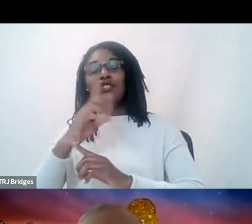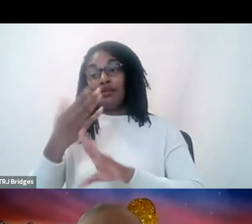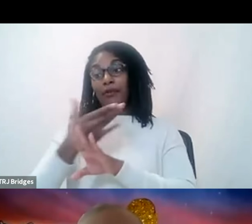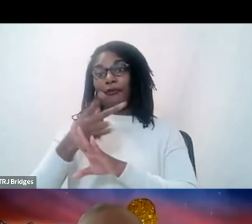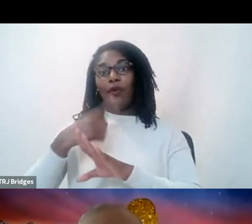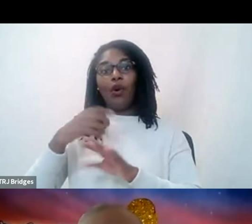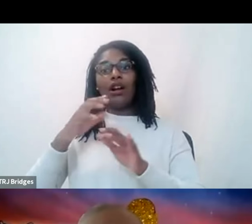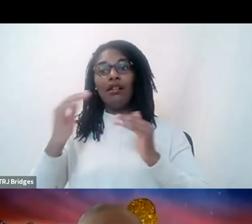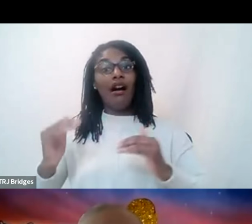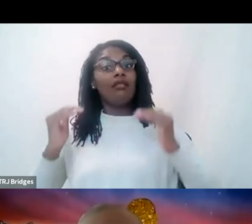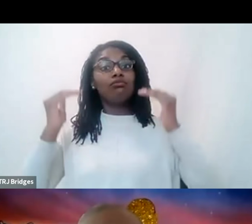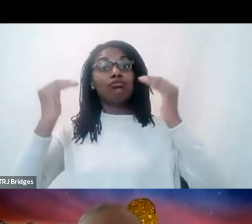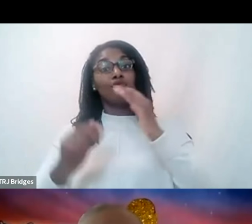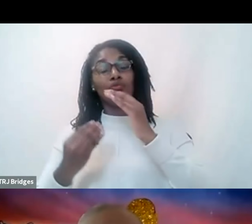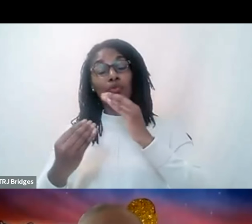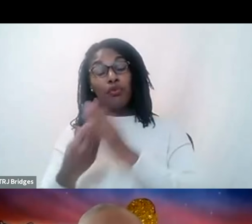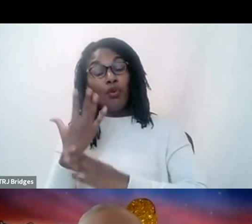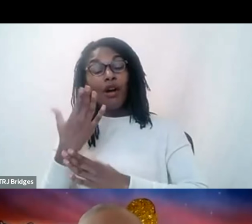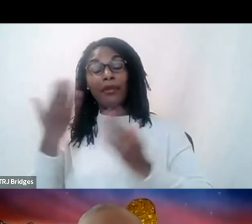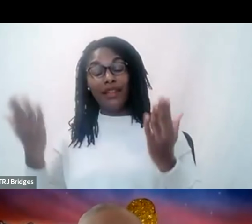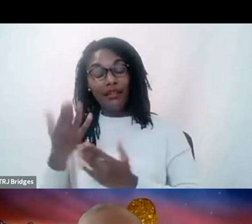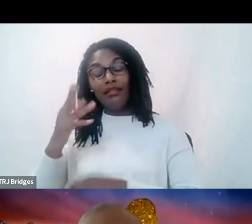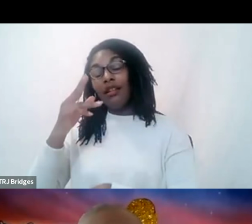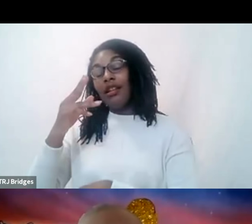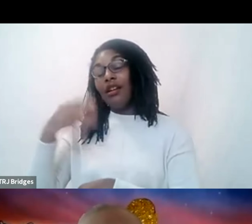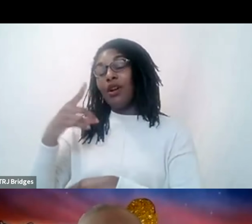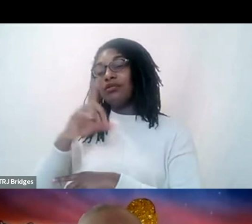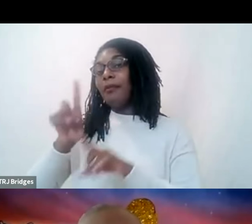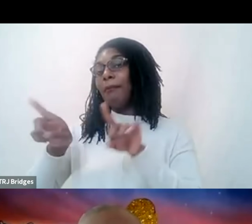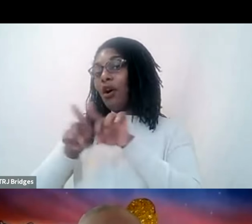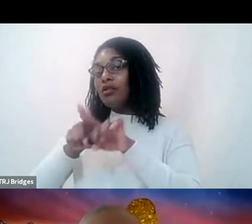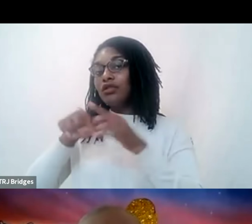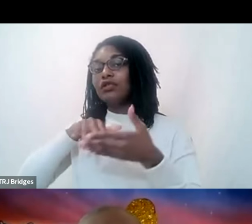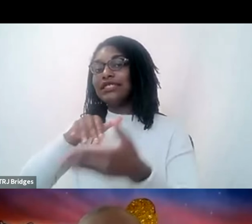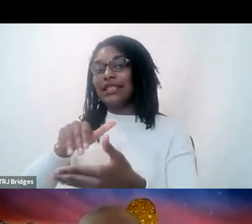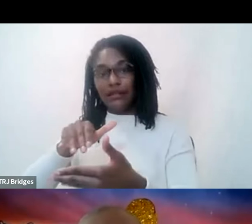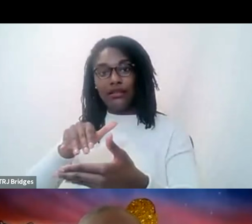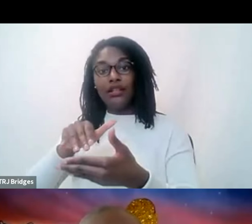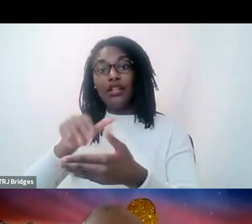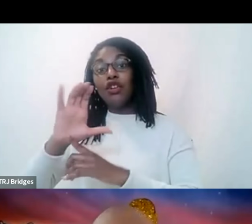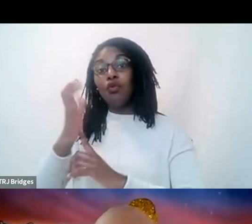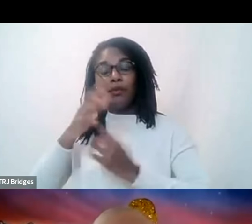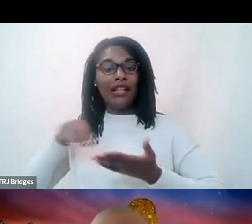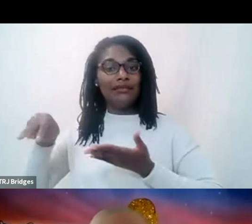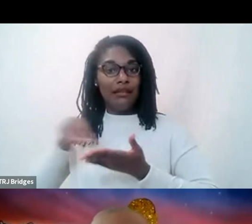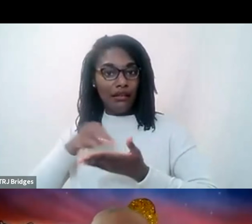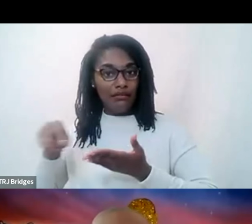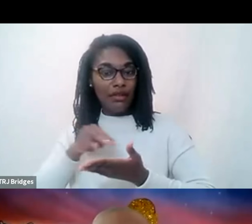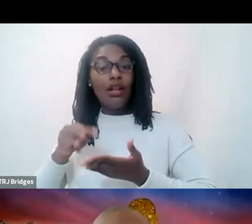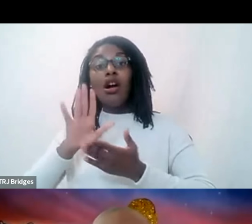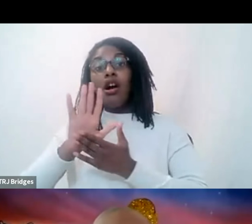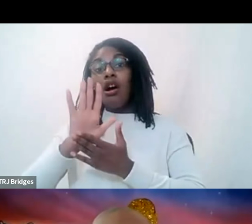ballet and a hint of life in the Caribbean. She made her first appearance on stage at age 3. Her early work